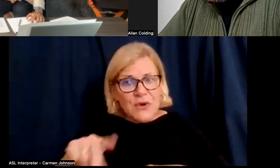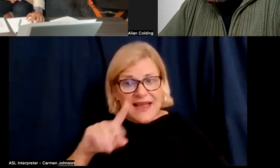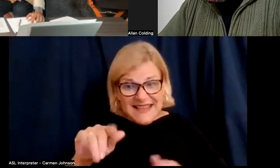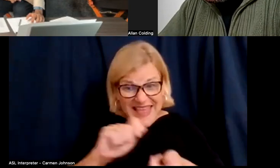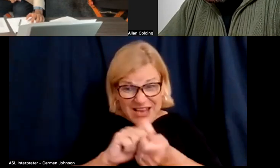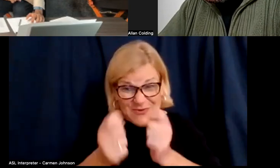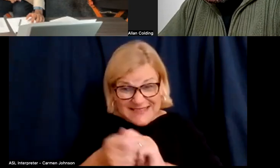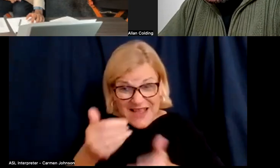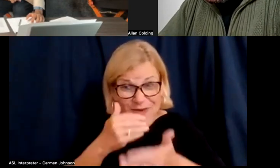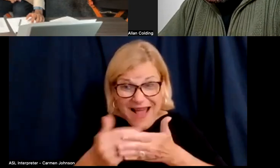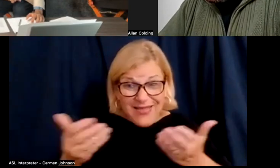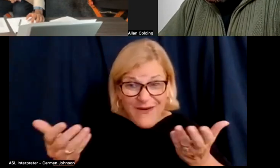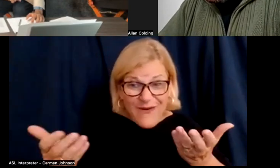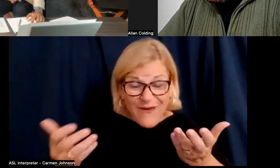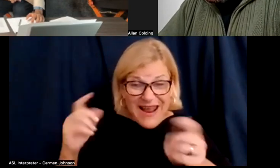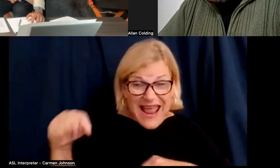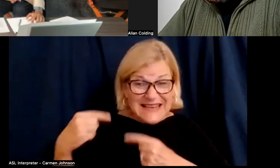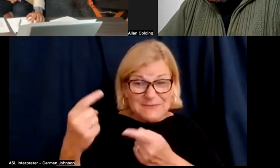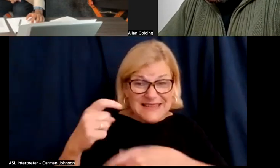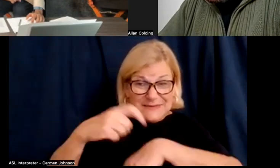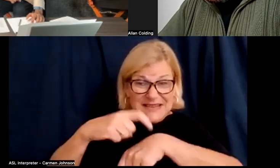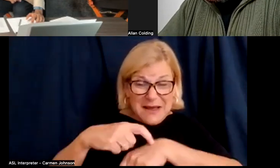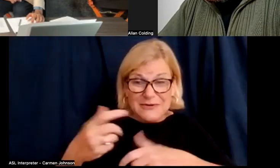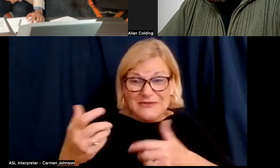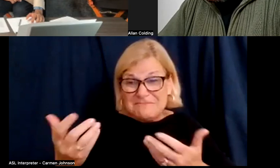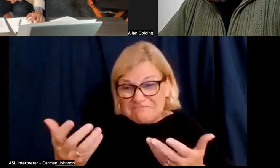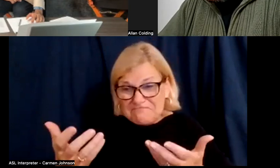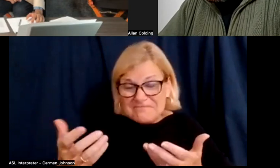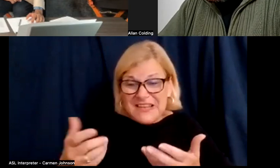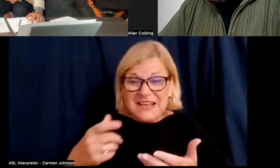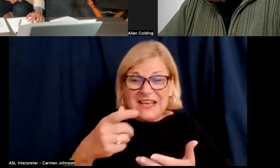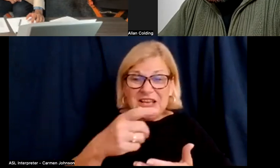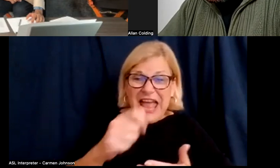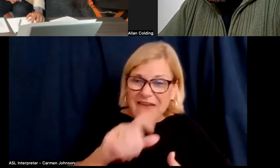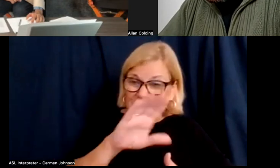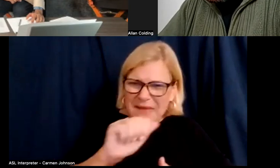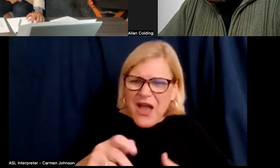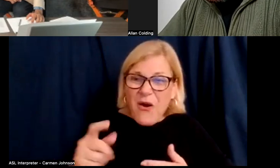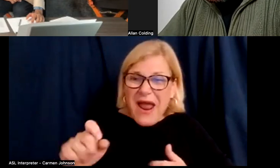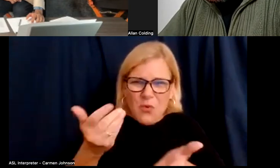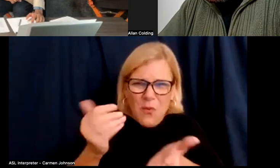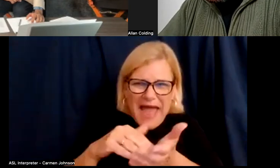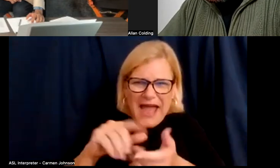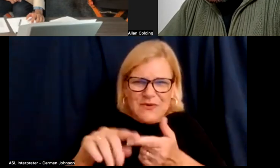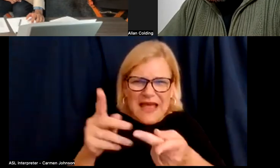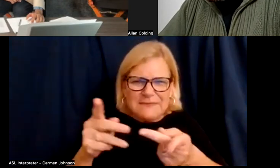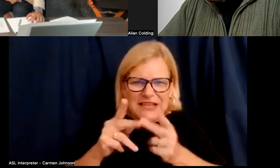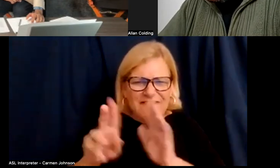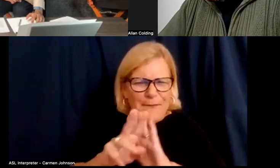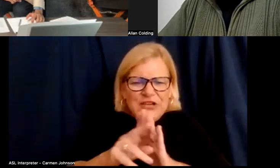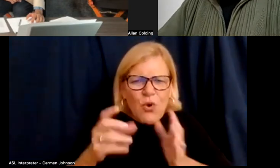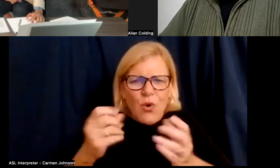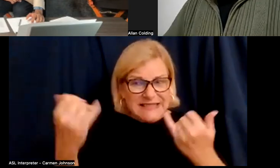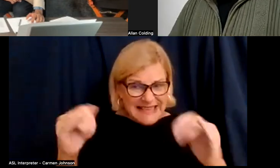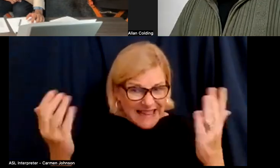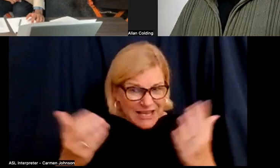translated well, or has it been some moments of like, you got to get back, or just get back to that space of vibration? Or is it still